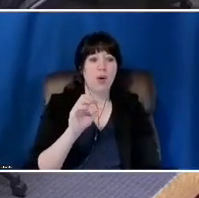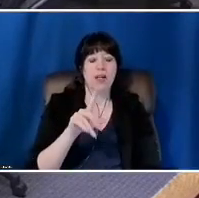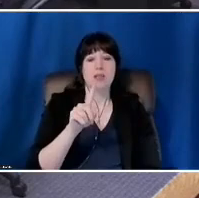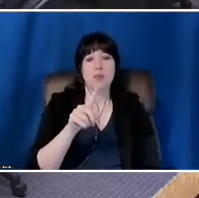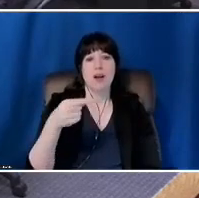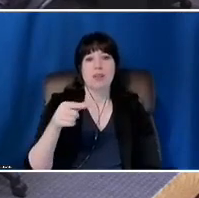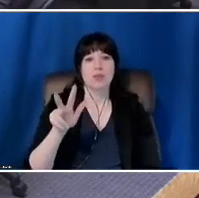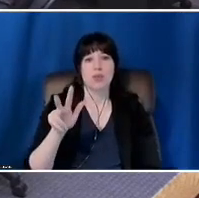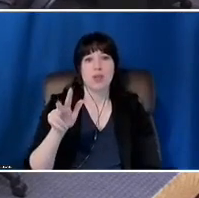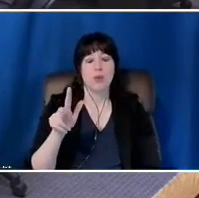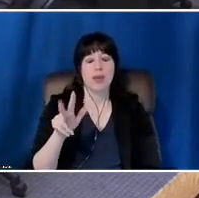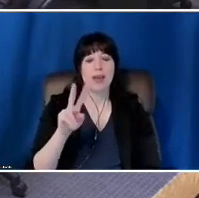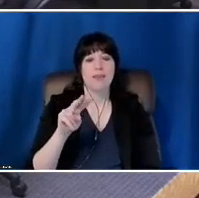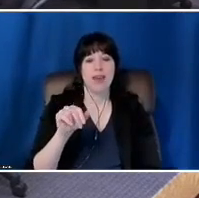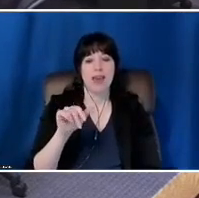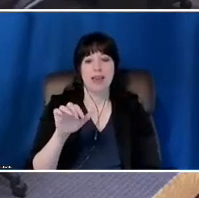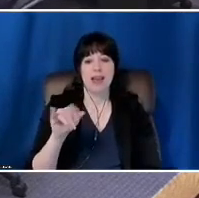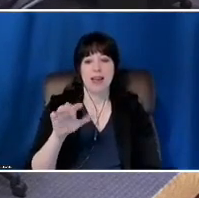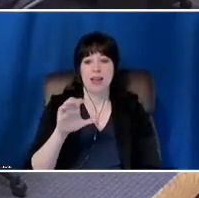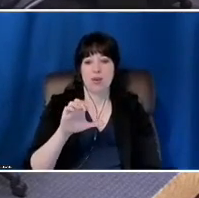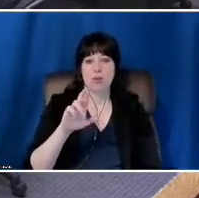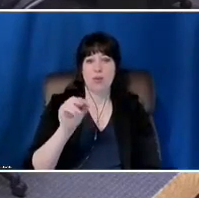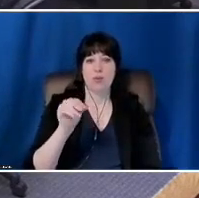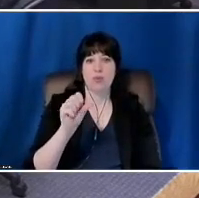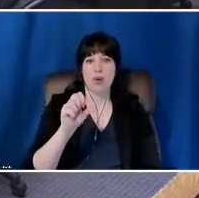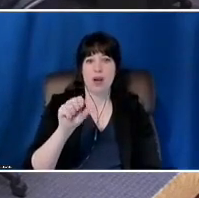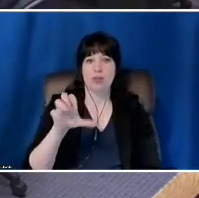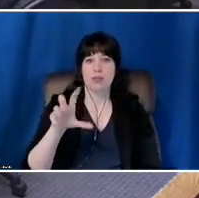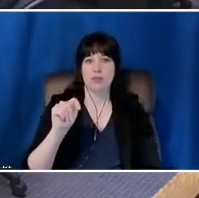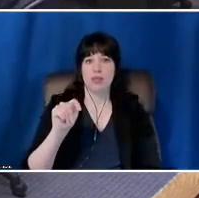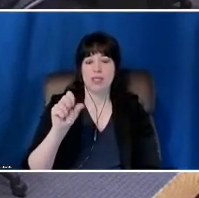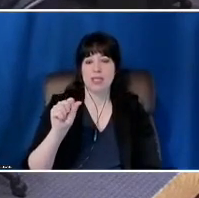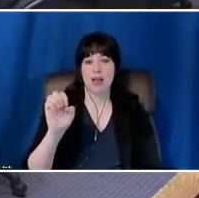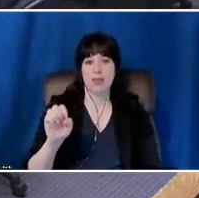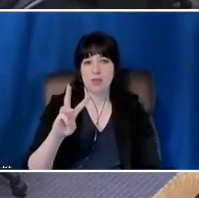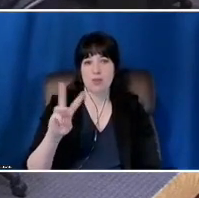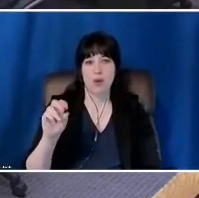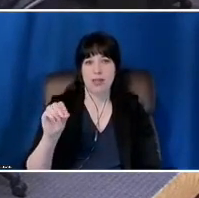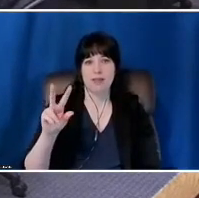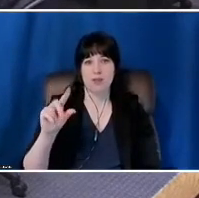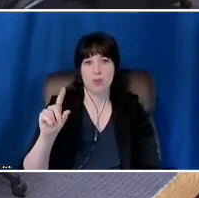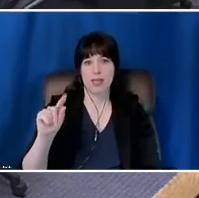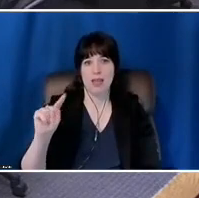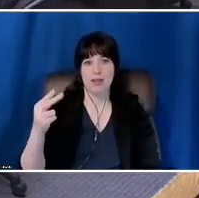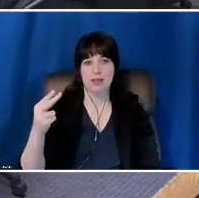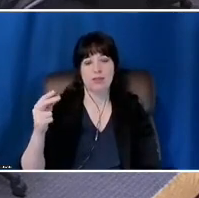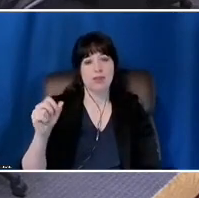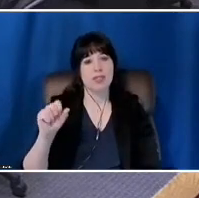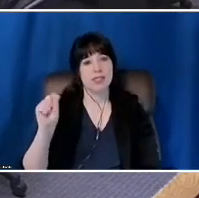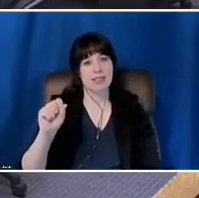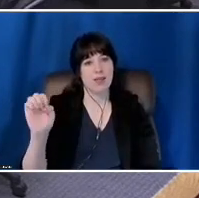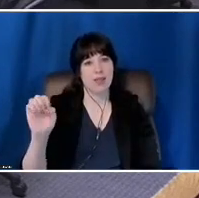vacating Cross Street Southeast west of 20th Street Southeast. Councillor Gonzalez.